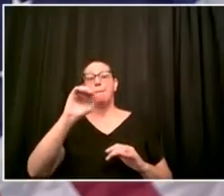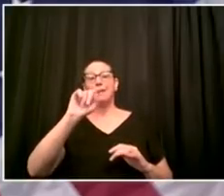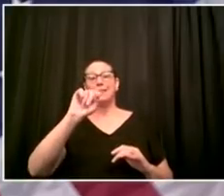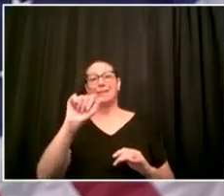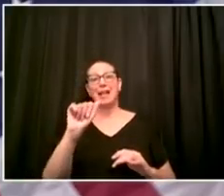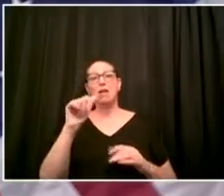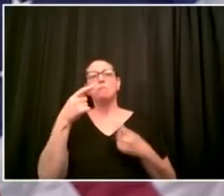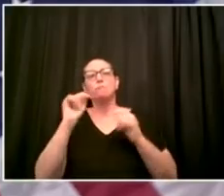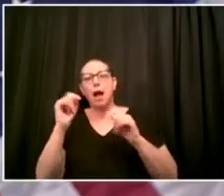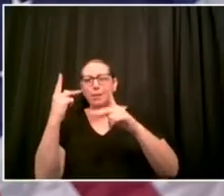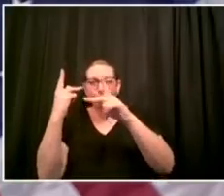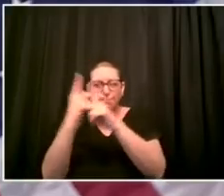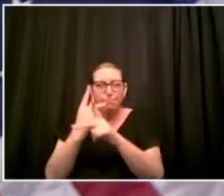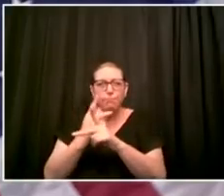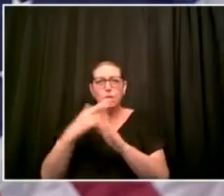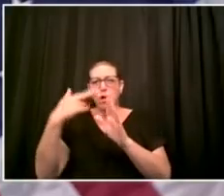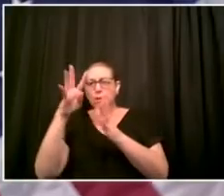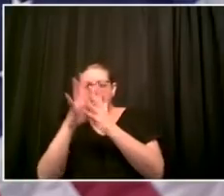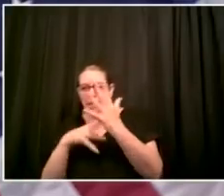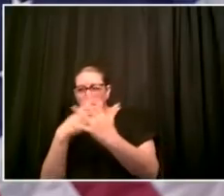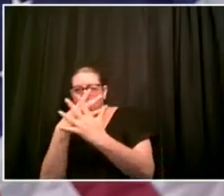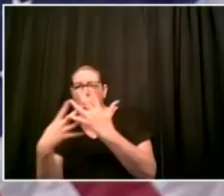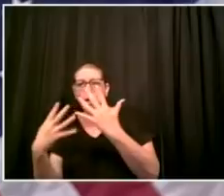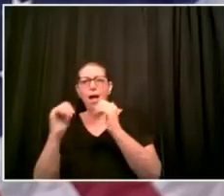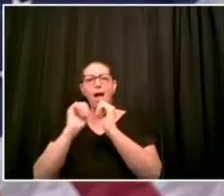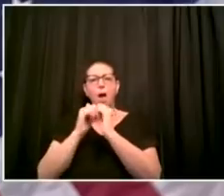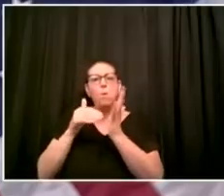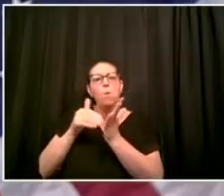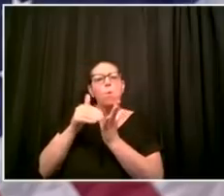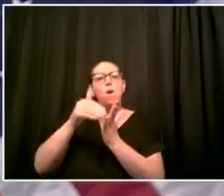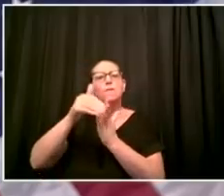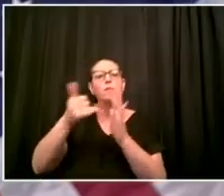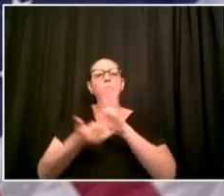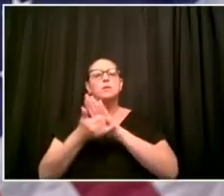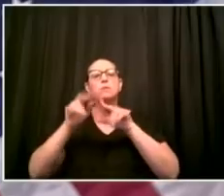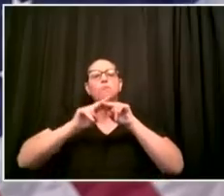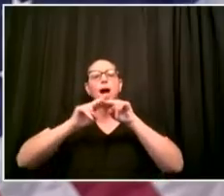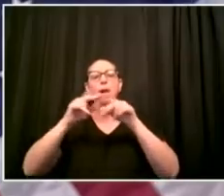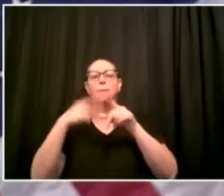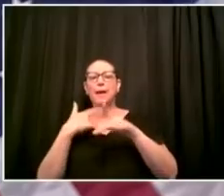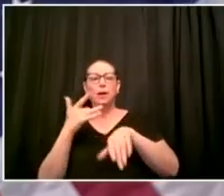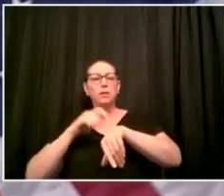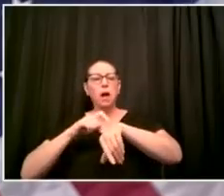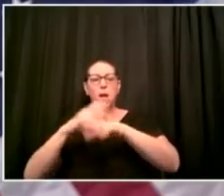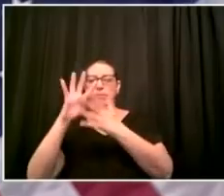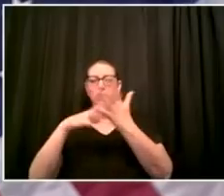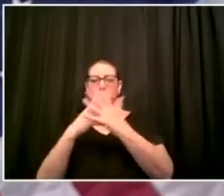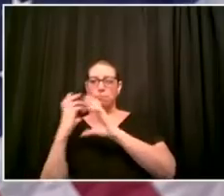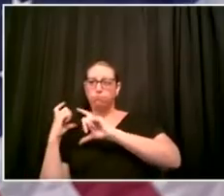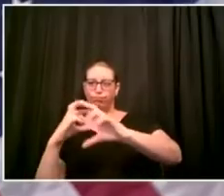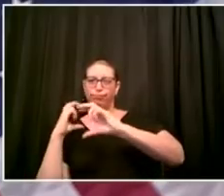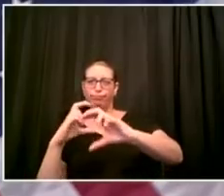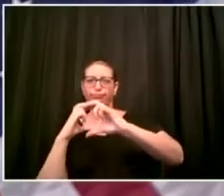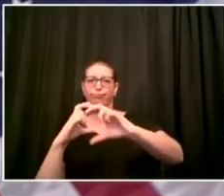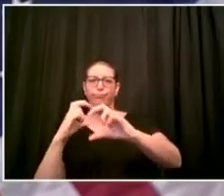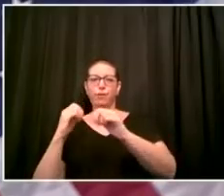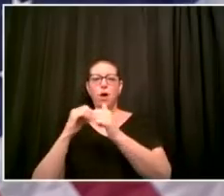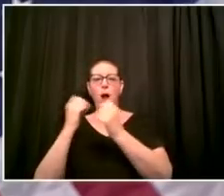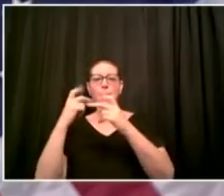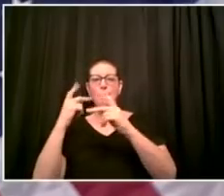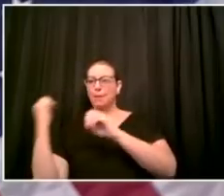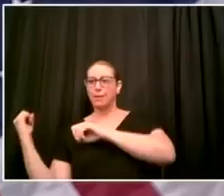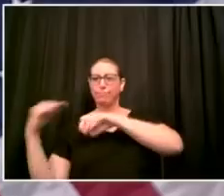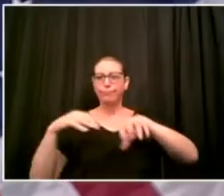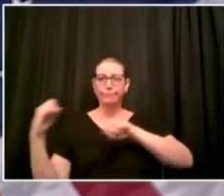systematic, and this is the concern that we're looking at and talking to the MTA about. When you think about all the pieces,